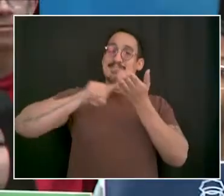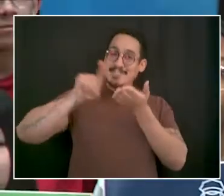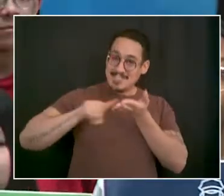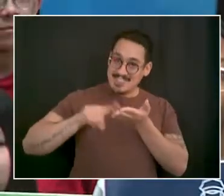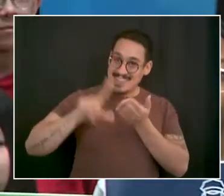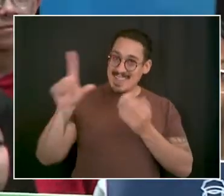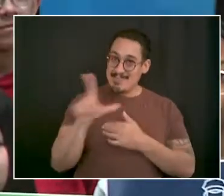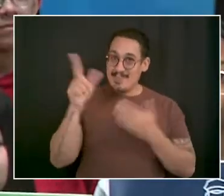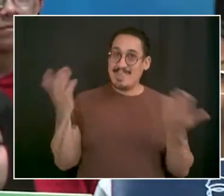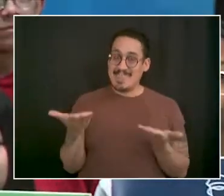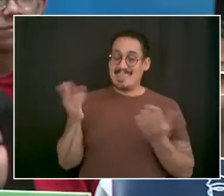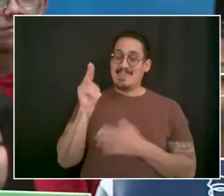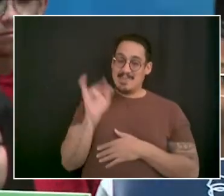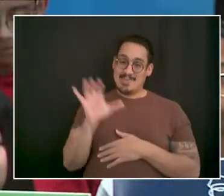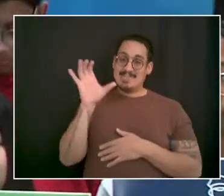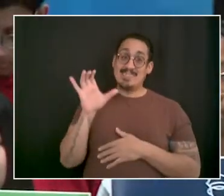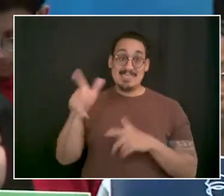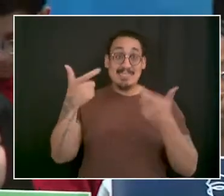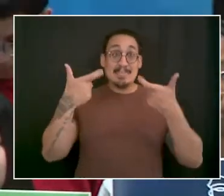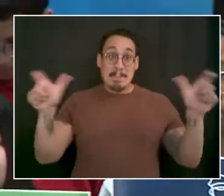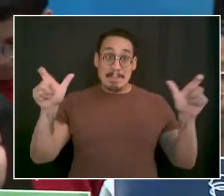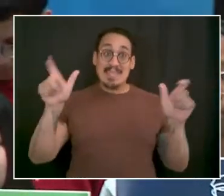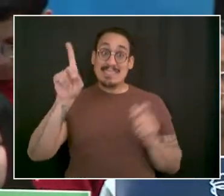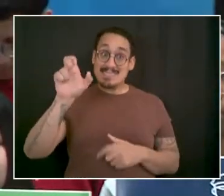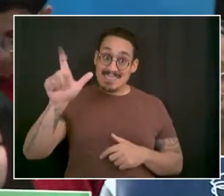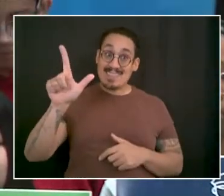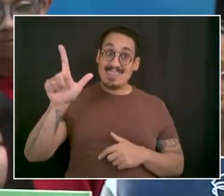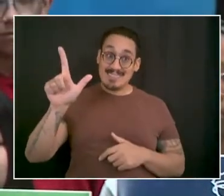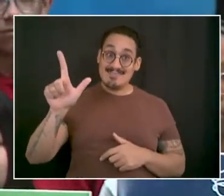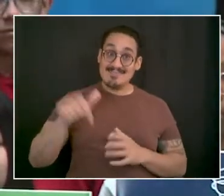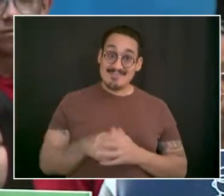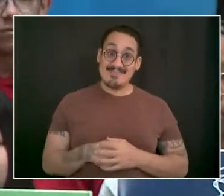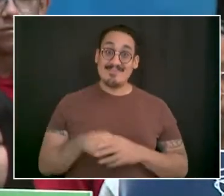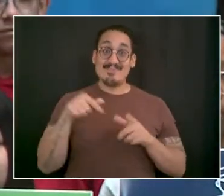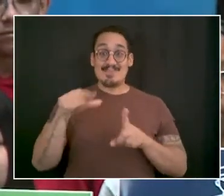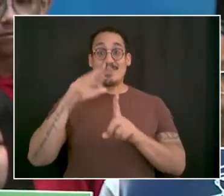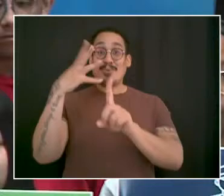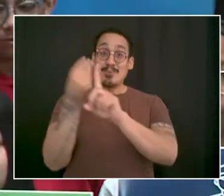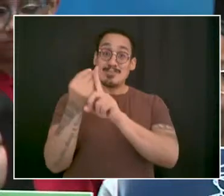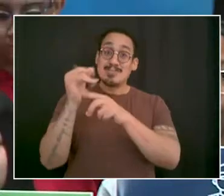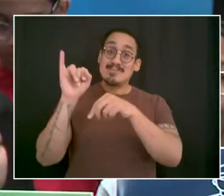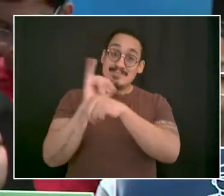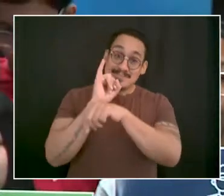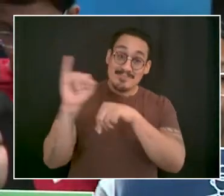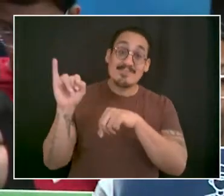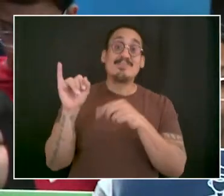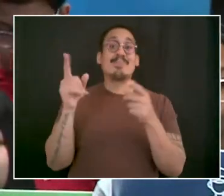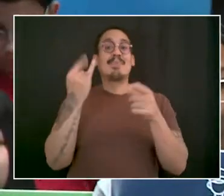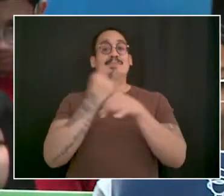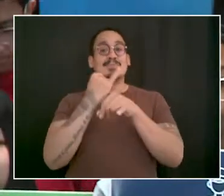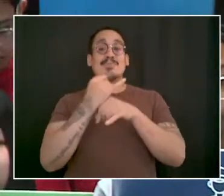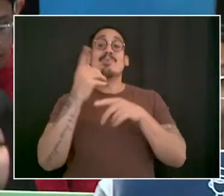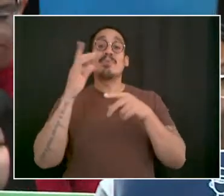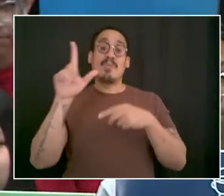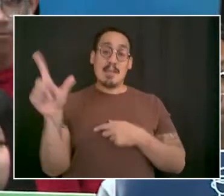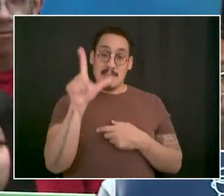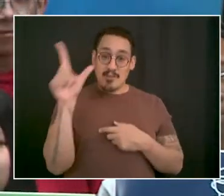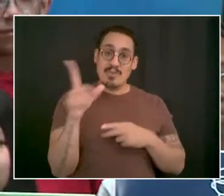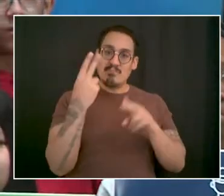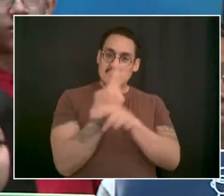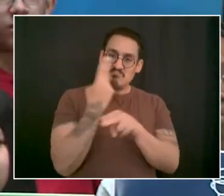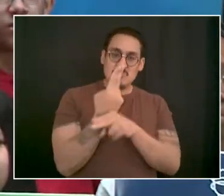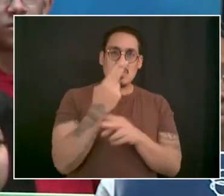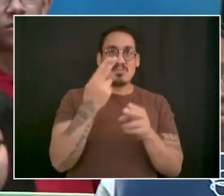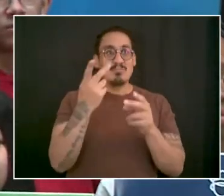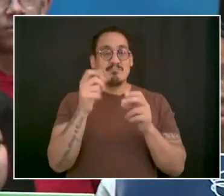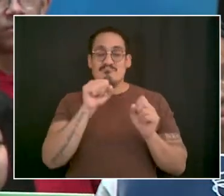This is a big deal. Now these cultural institutions and libraries, as well as those who use and love them,